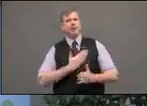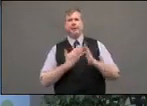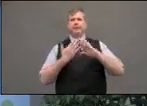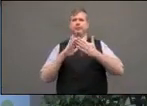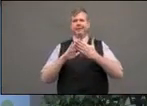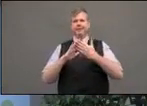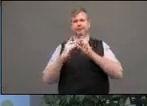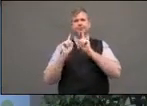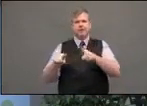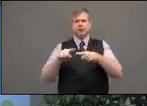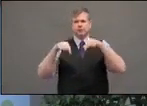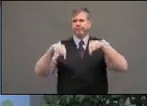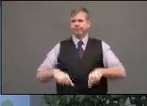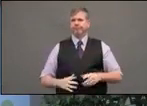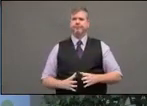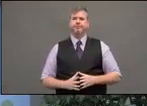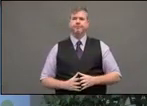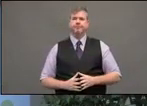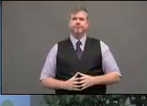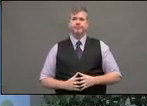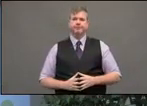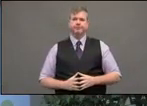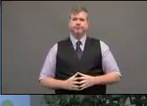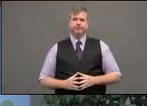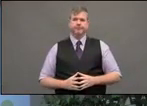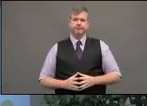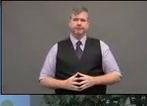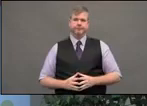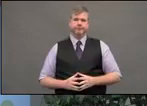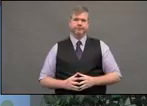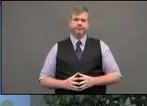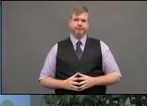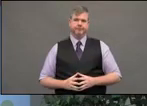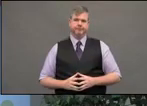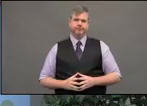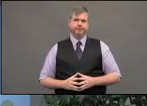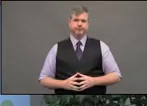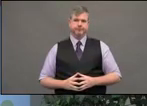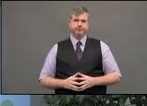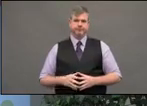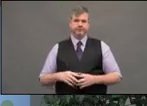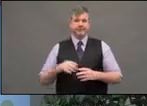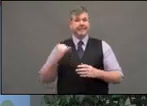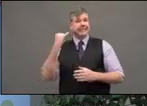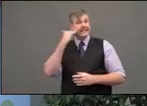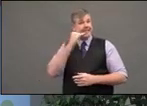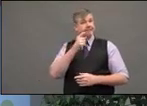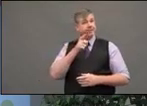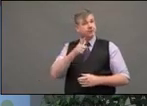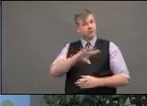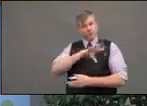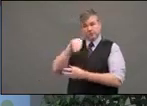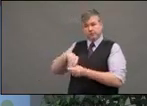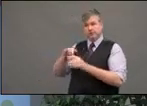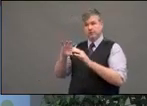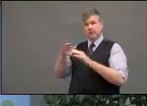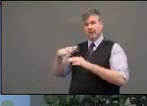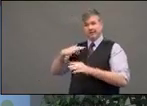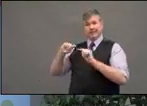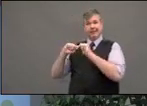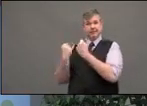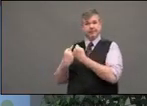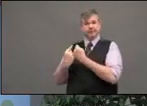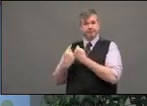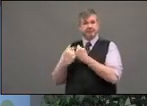Well, I can talk a little bit about what that's like if you join the volunteer group. So first what we do is train people because, again,